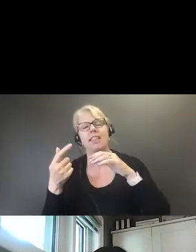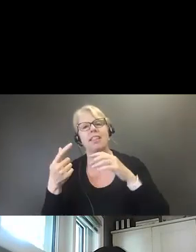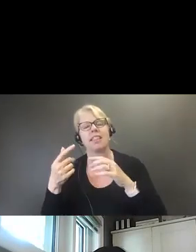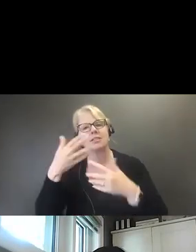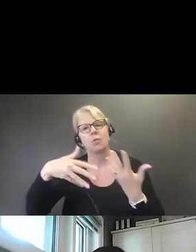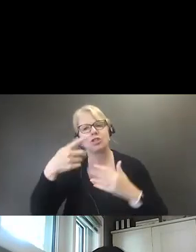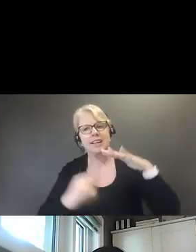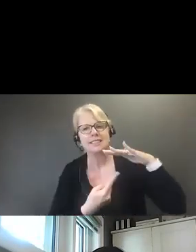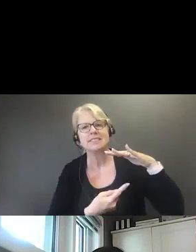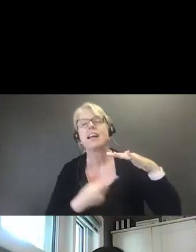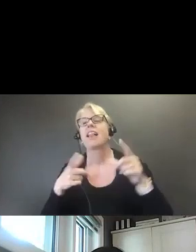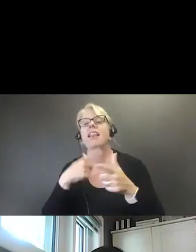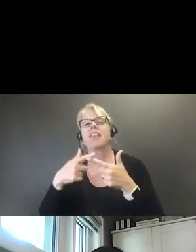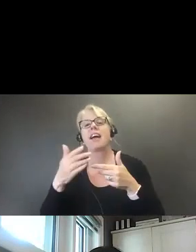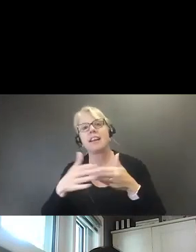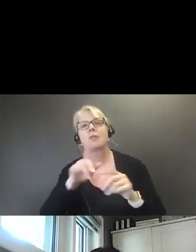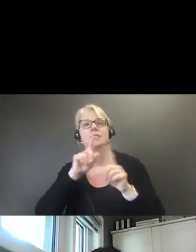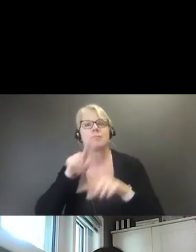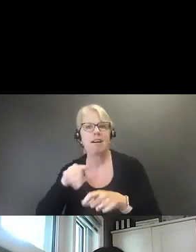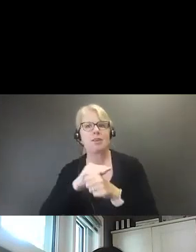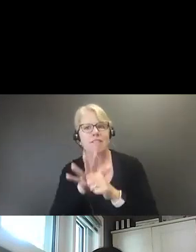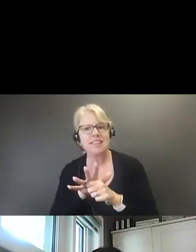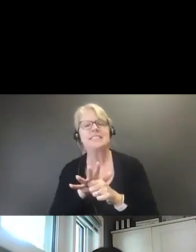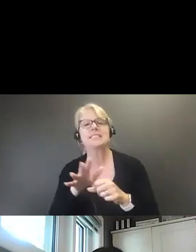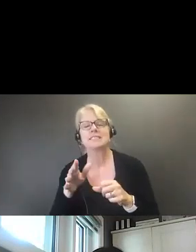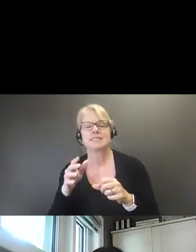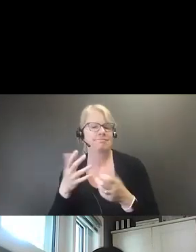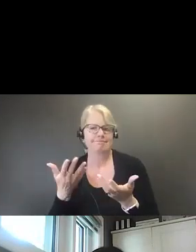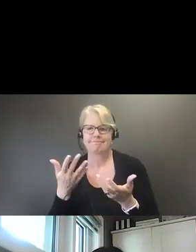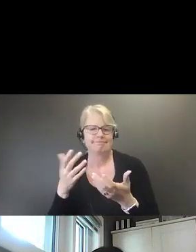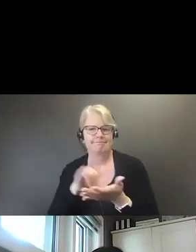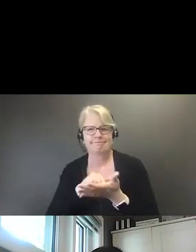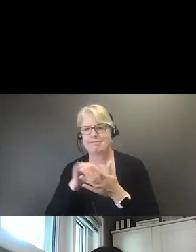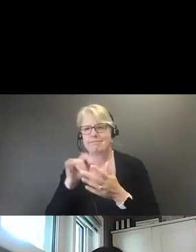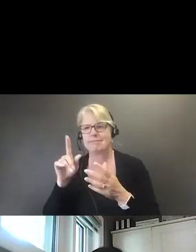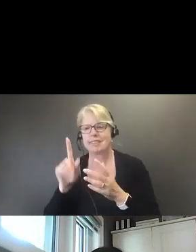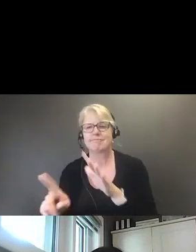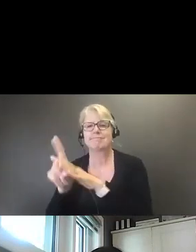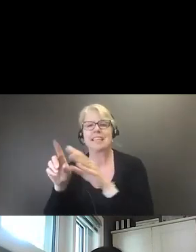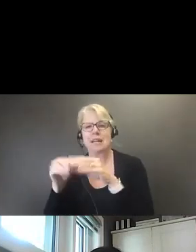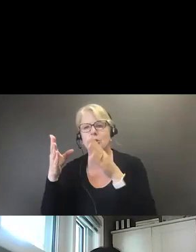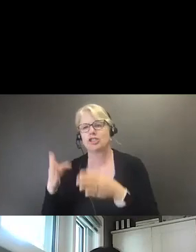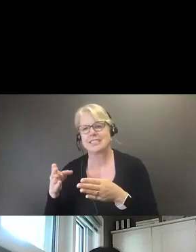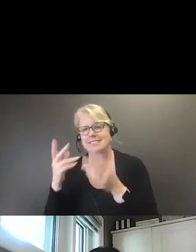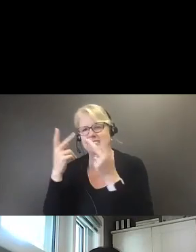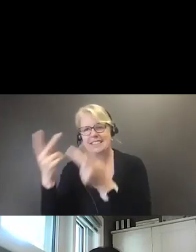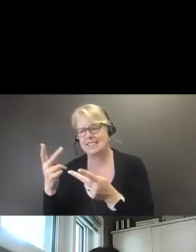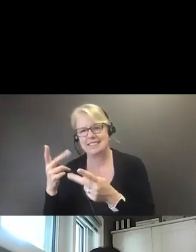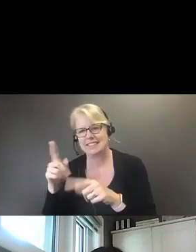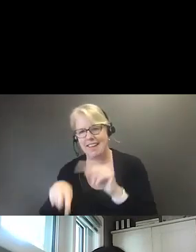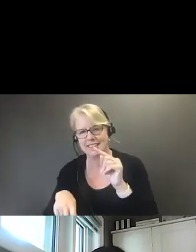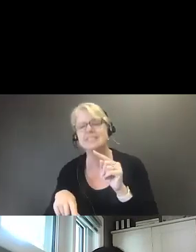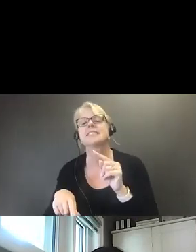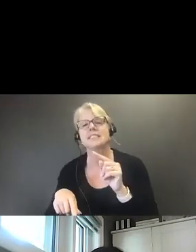in response to COVID, obviously the in-person visit can no longer happen anymore. And so